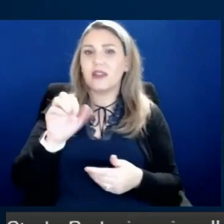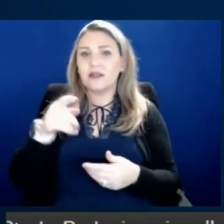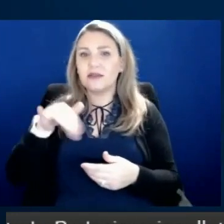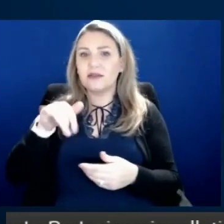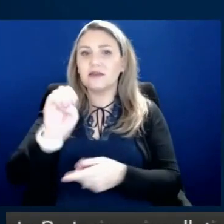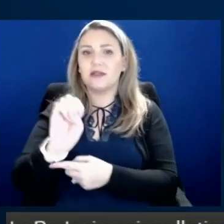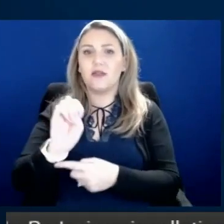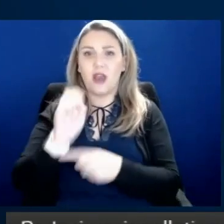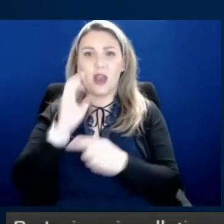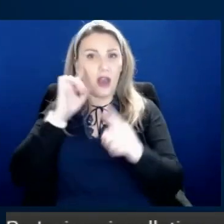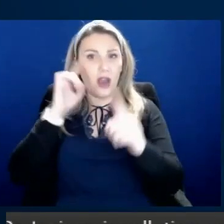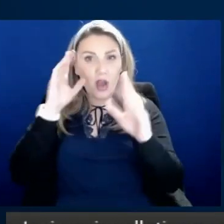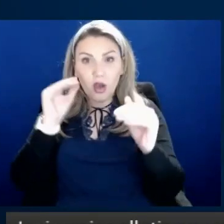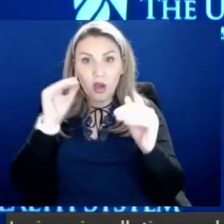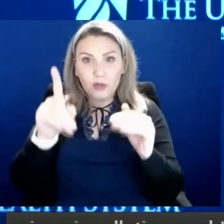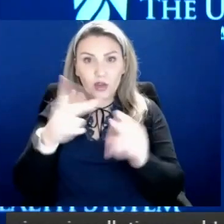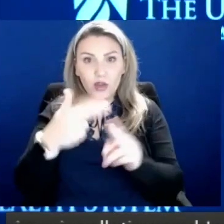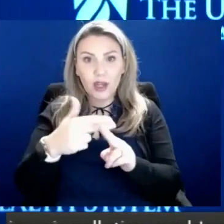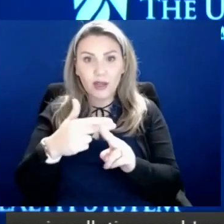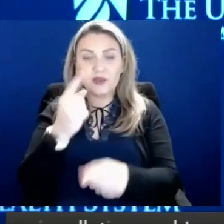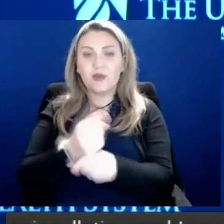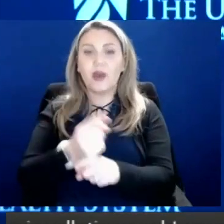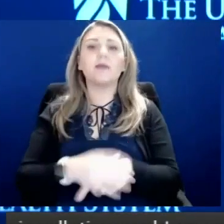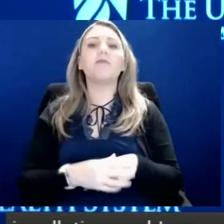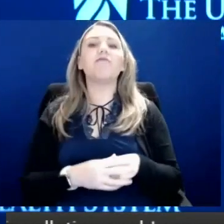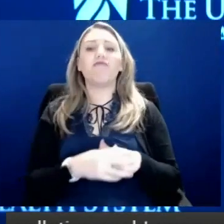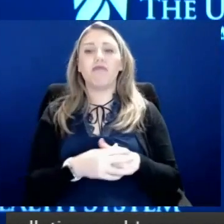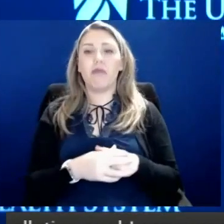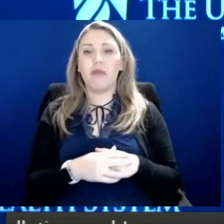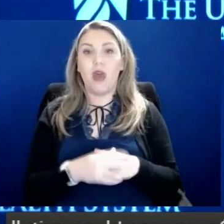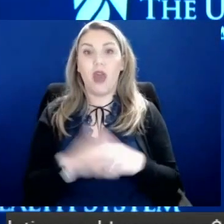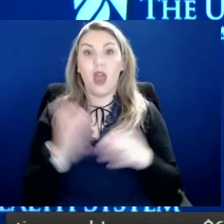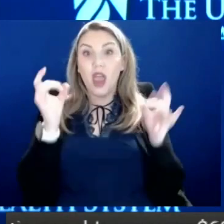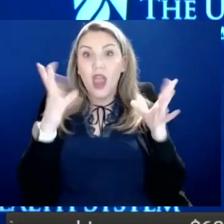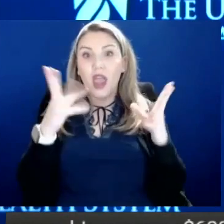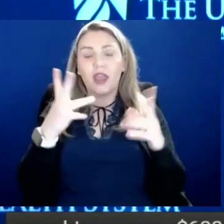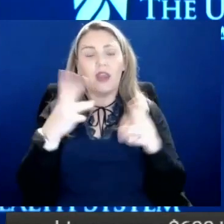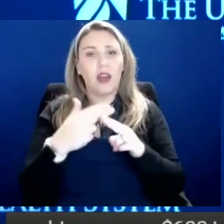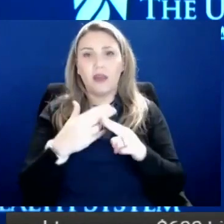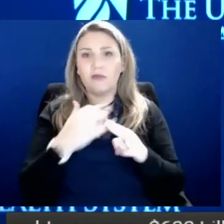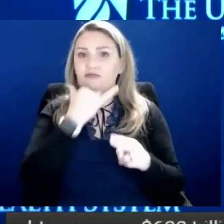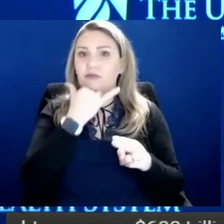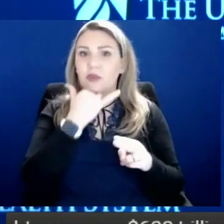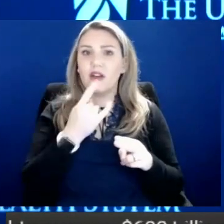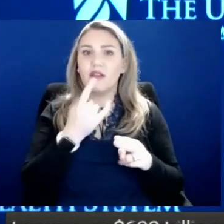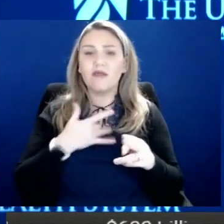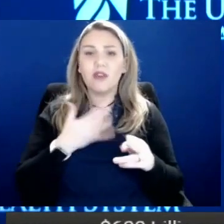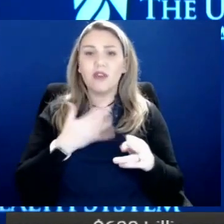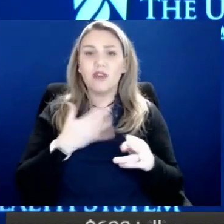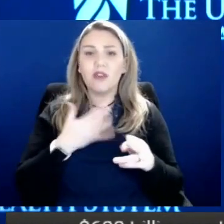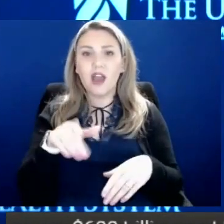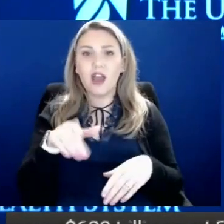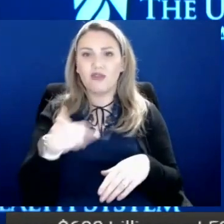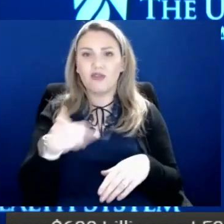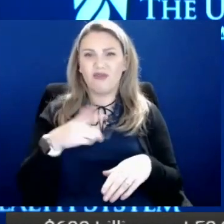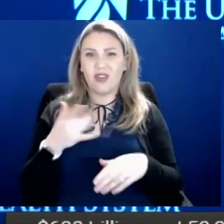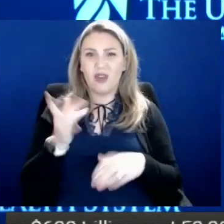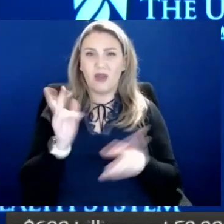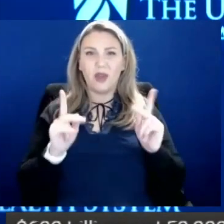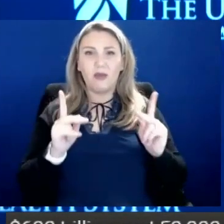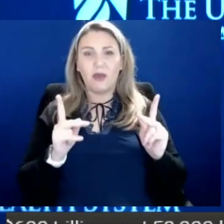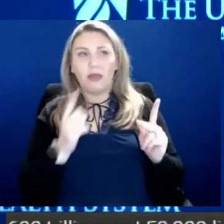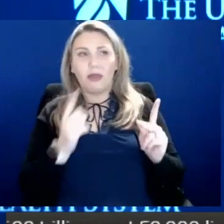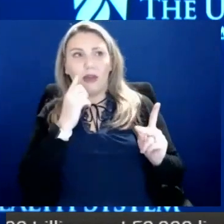names. Kelly and Stephanie, correct. Right? And I hate to get the names wrong here, but I feel so bad that you feel like people think you're faking it, because